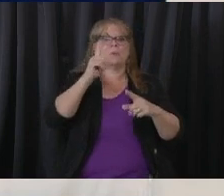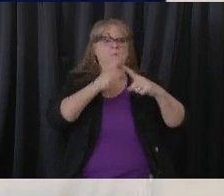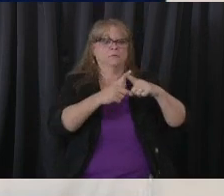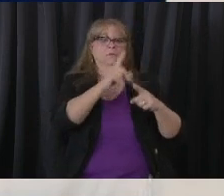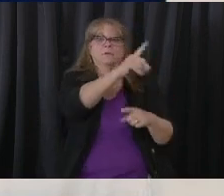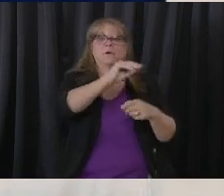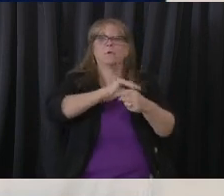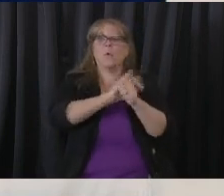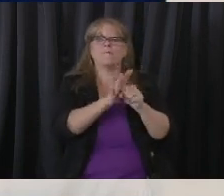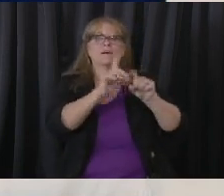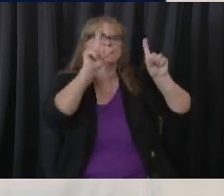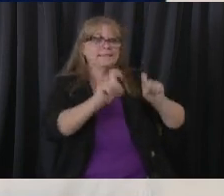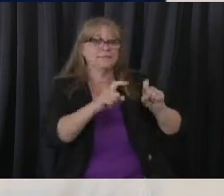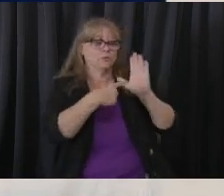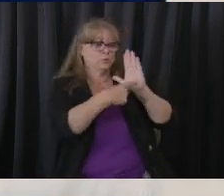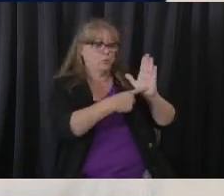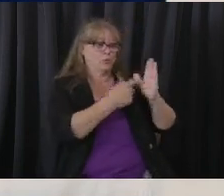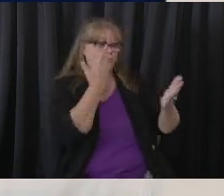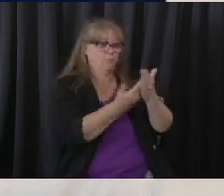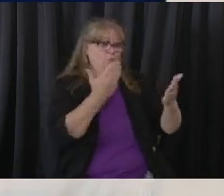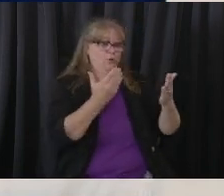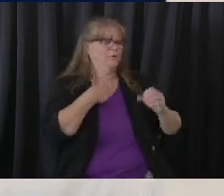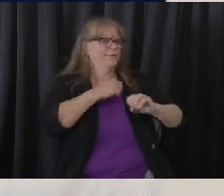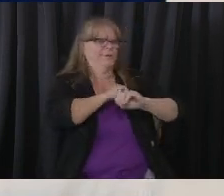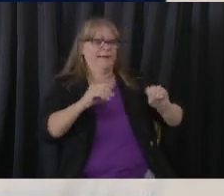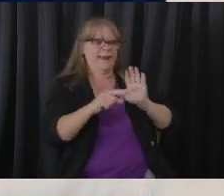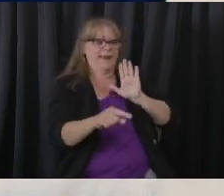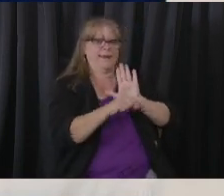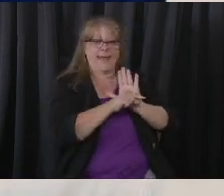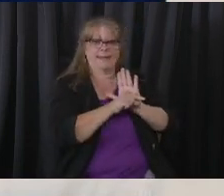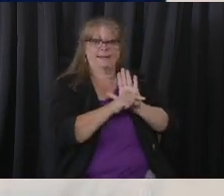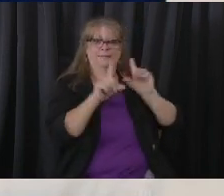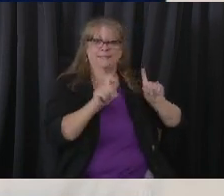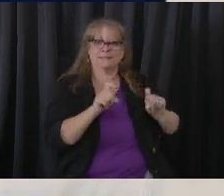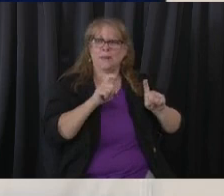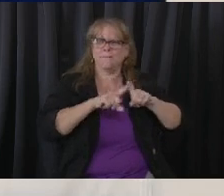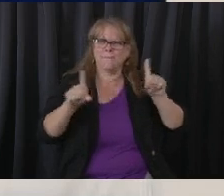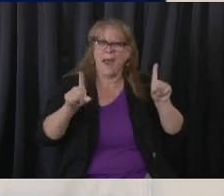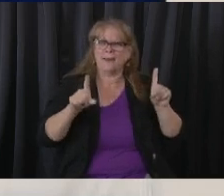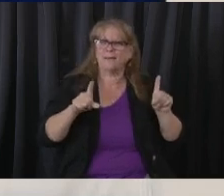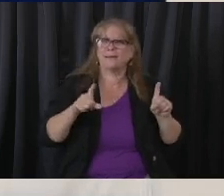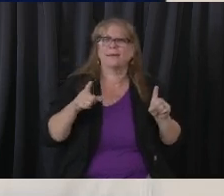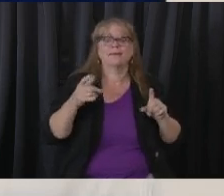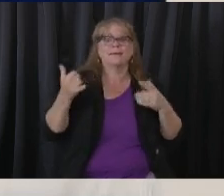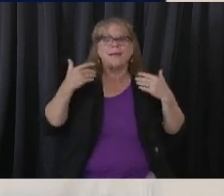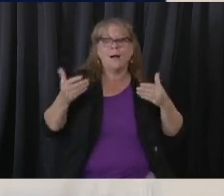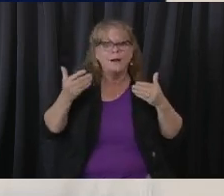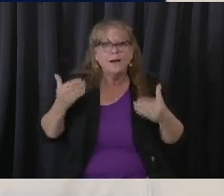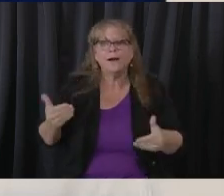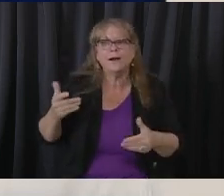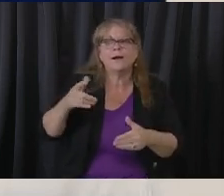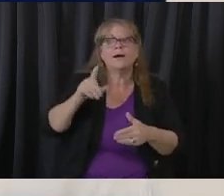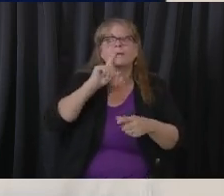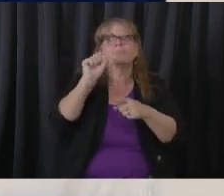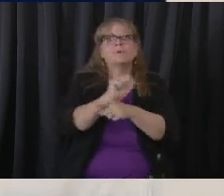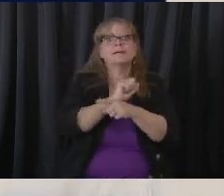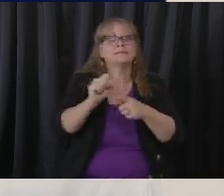that they have COVID. And so, just to point out again, the symptoms, the difficulty